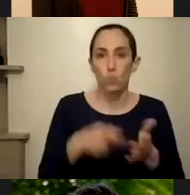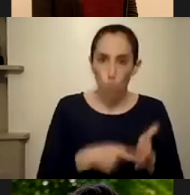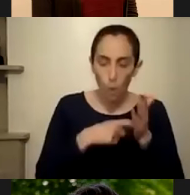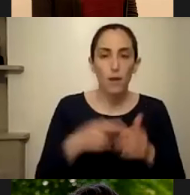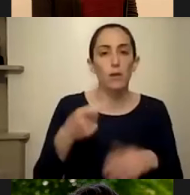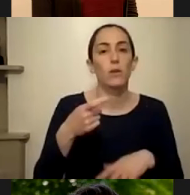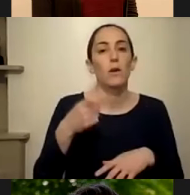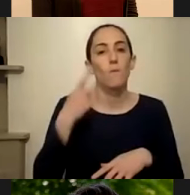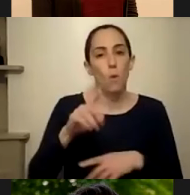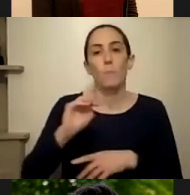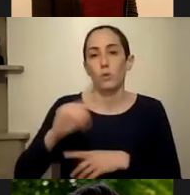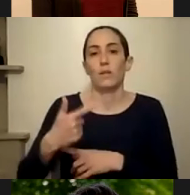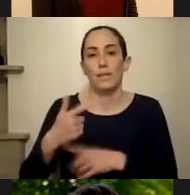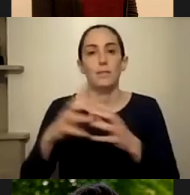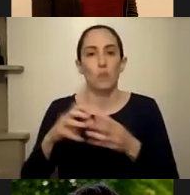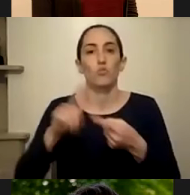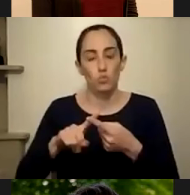into the cell cycle.